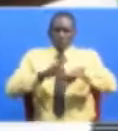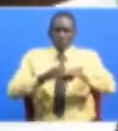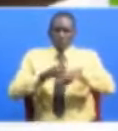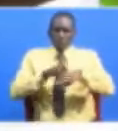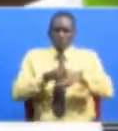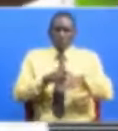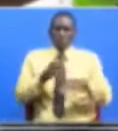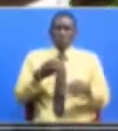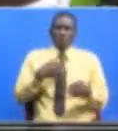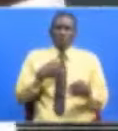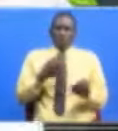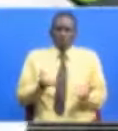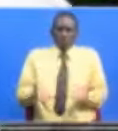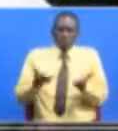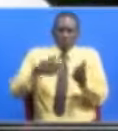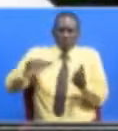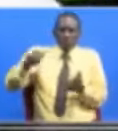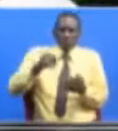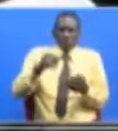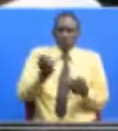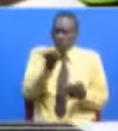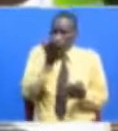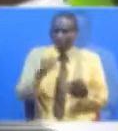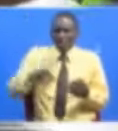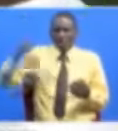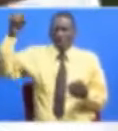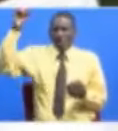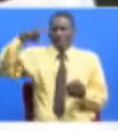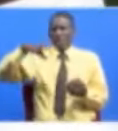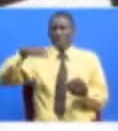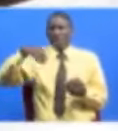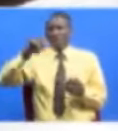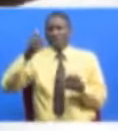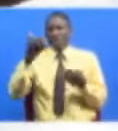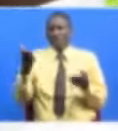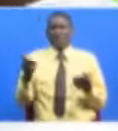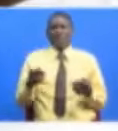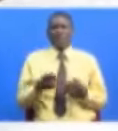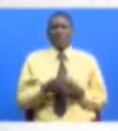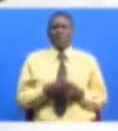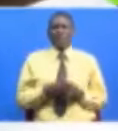of the pitch, the civil works, lighting, and much more.